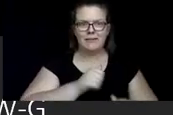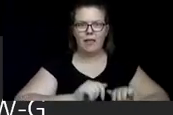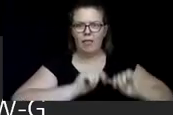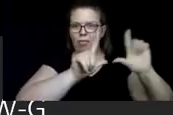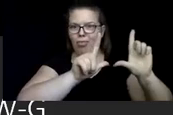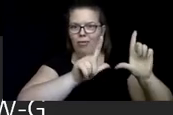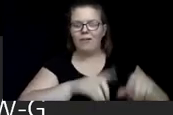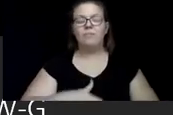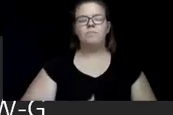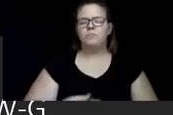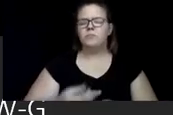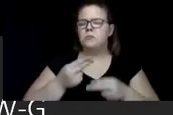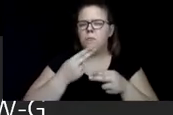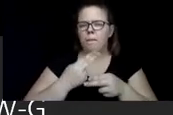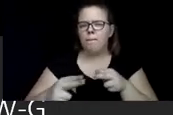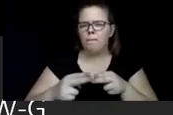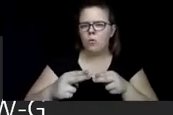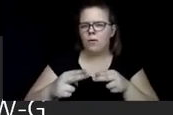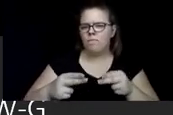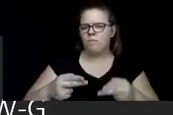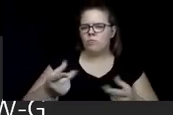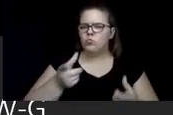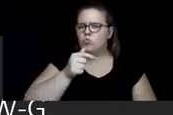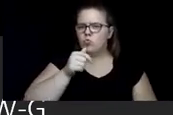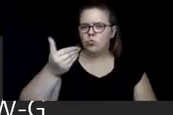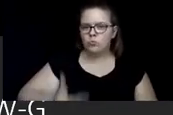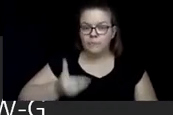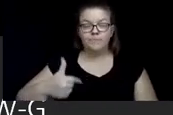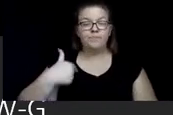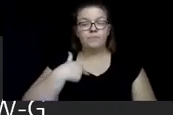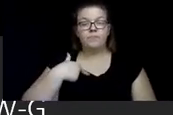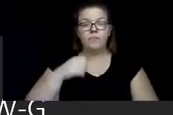little intro about myself. I've